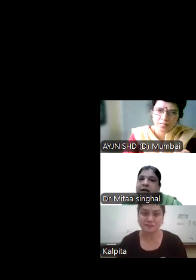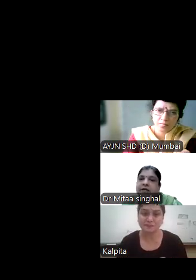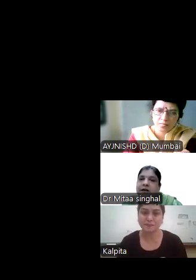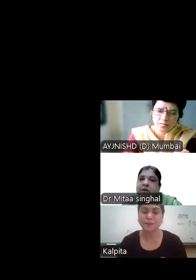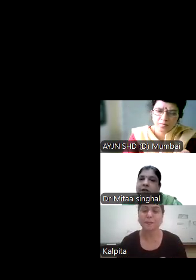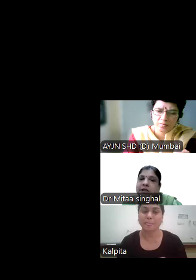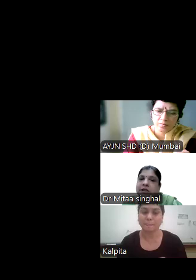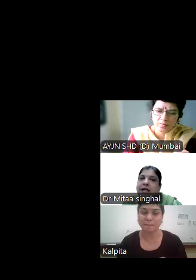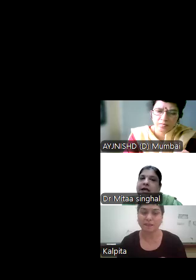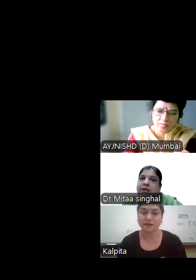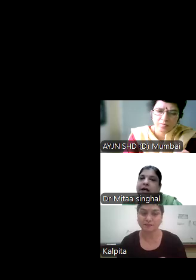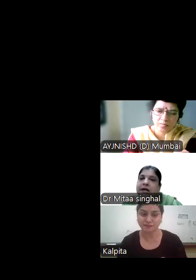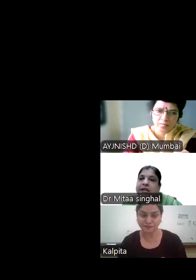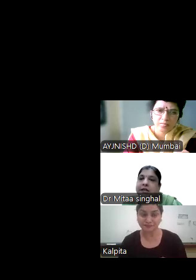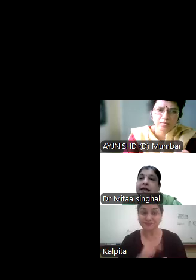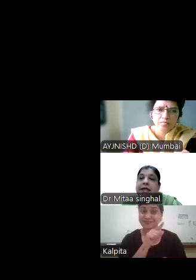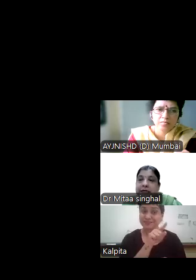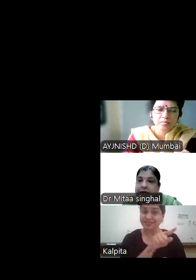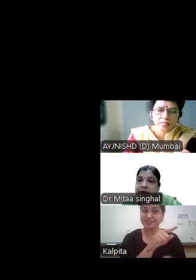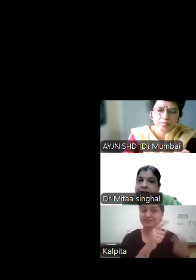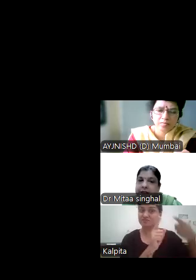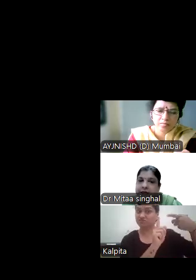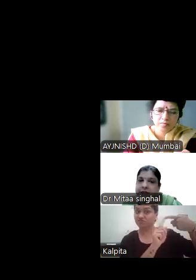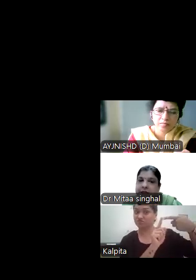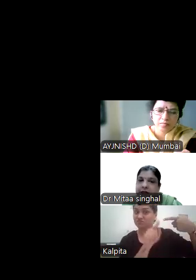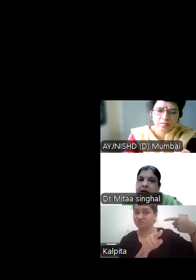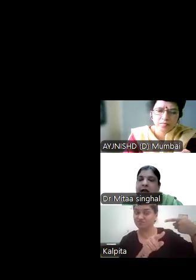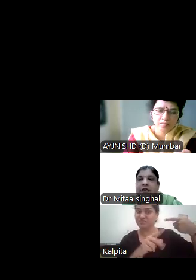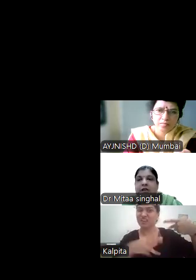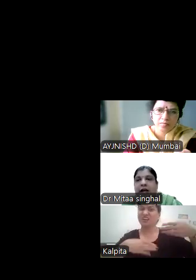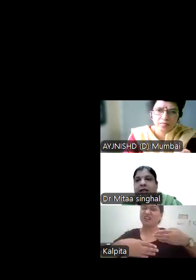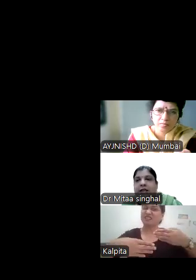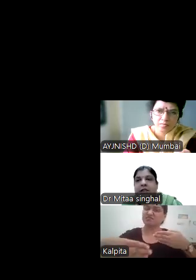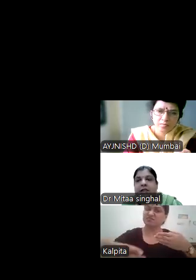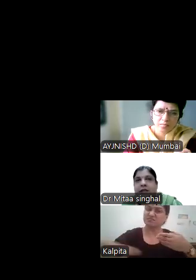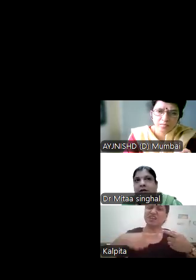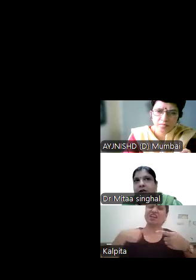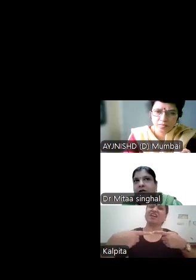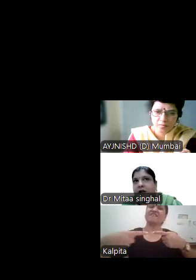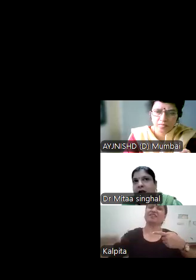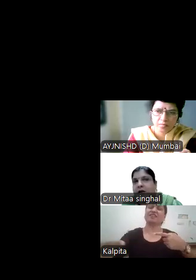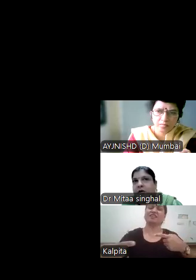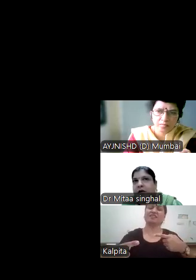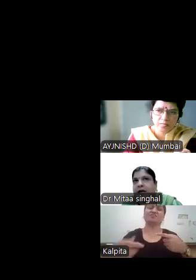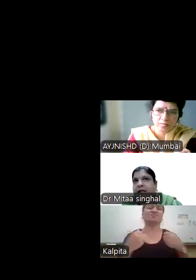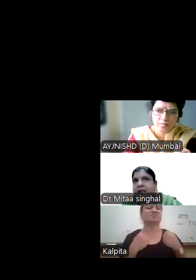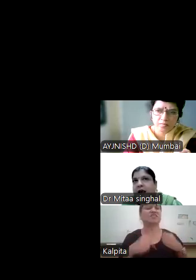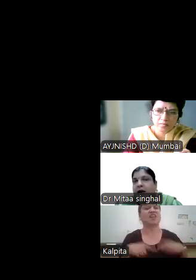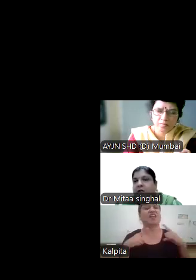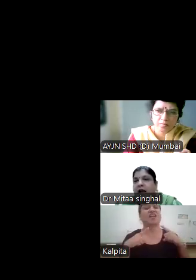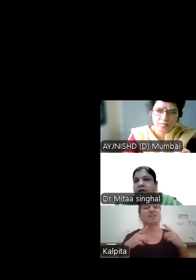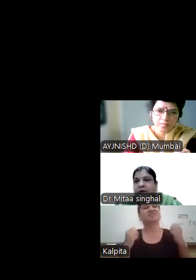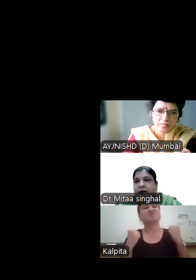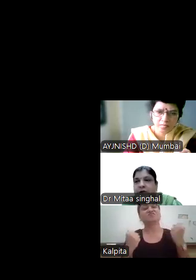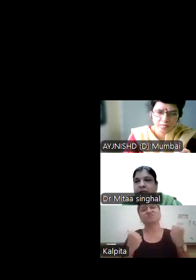challenges interfere with the independence in the daily living skills. If the child is having involuntary movements, if he's trying